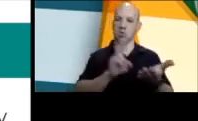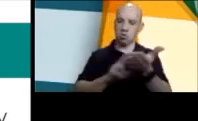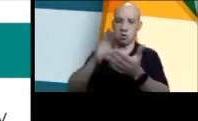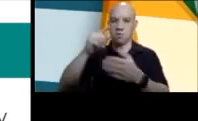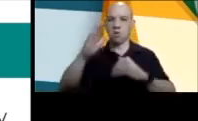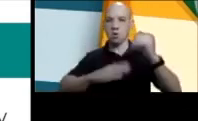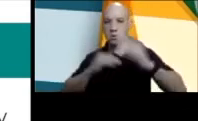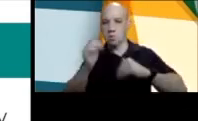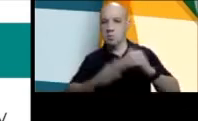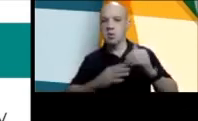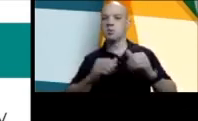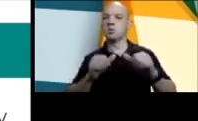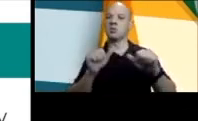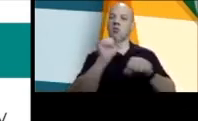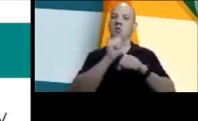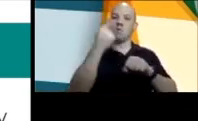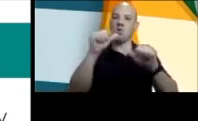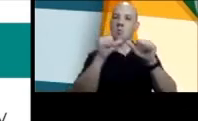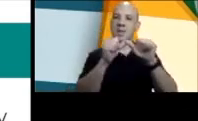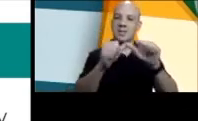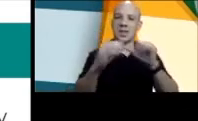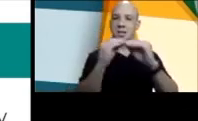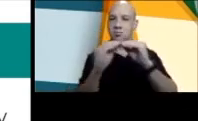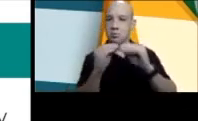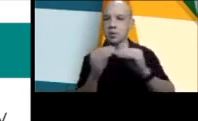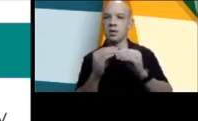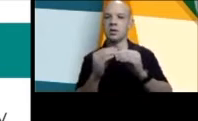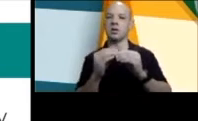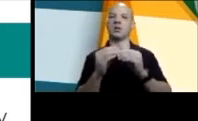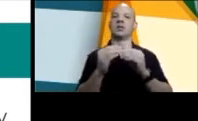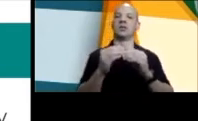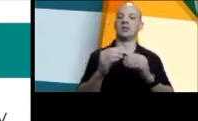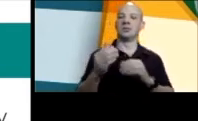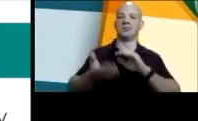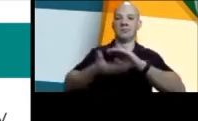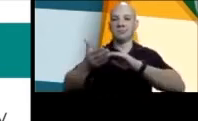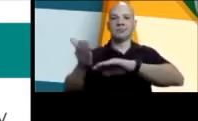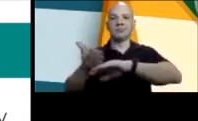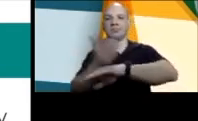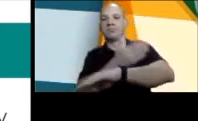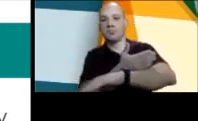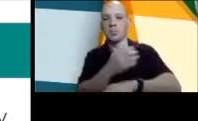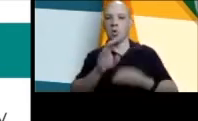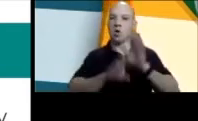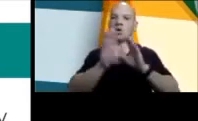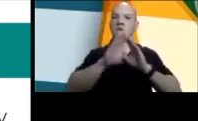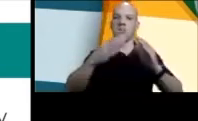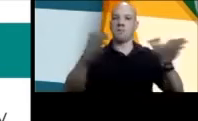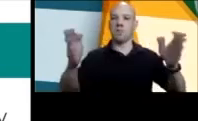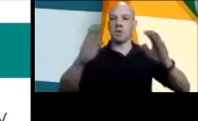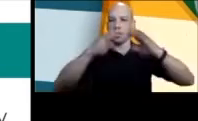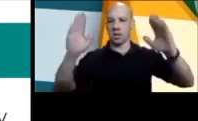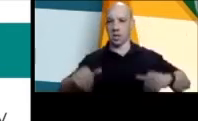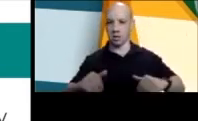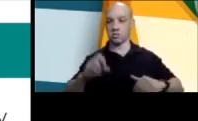for maintenance, repair, modernization, or development of public housing, or for